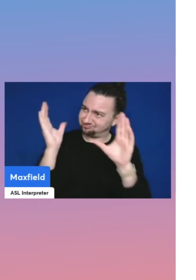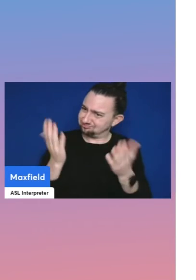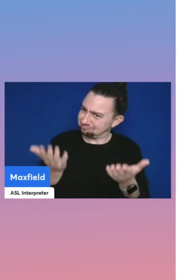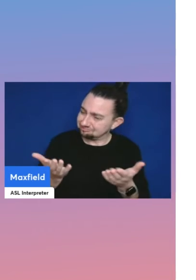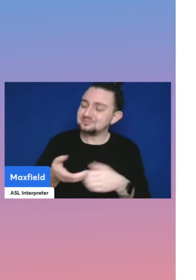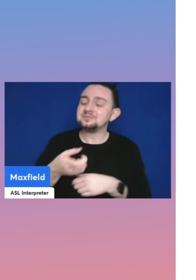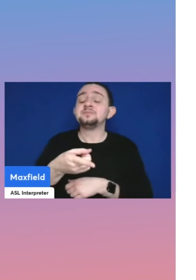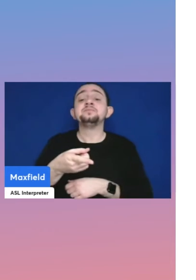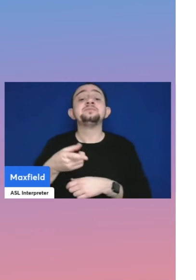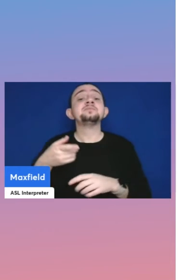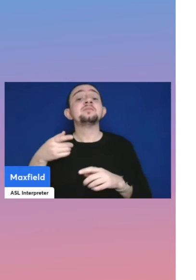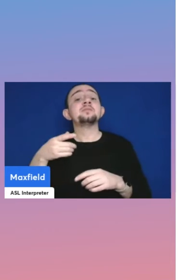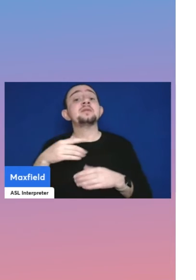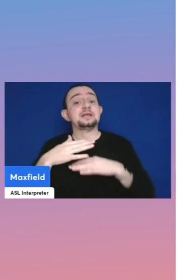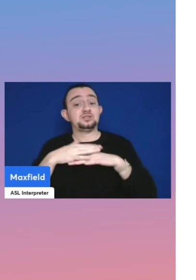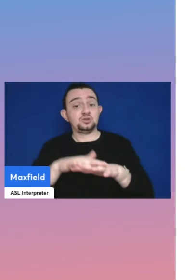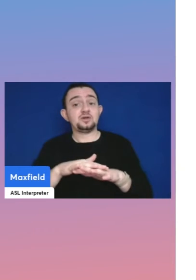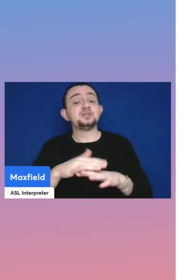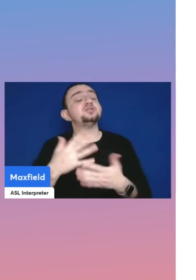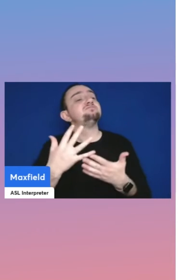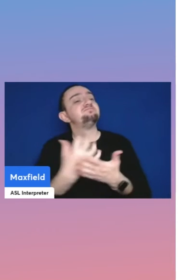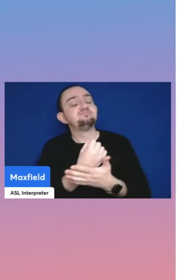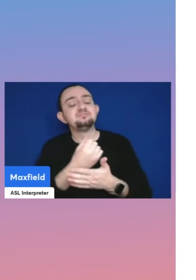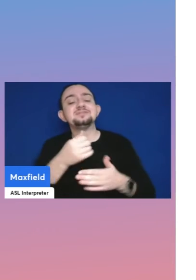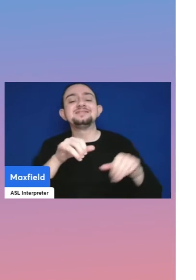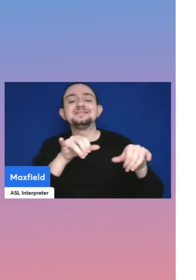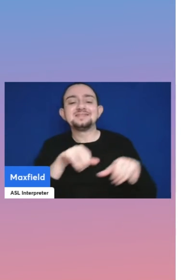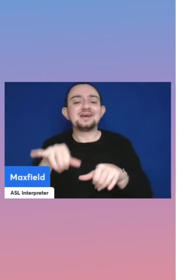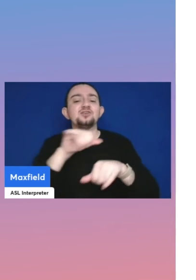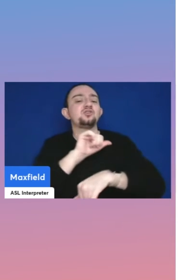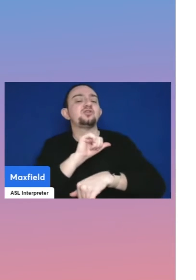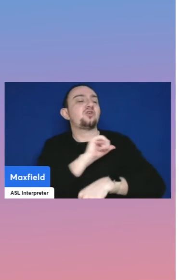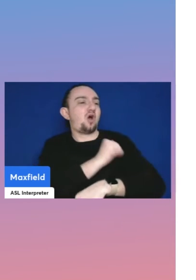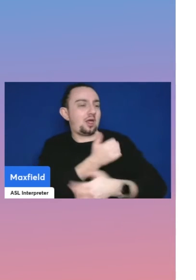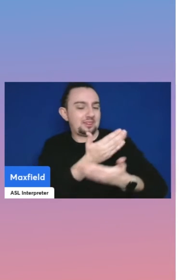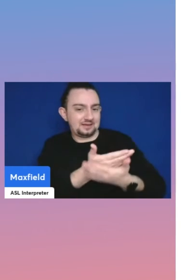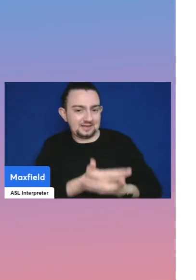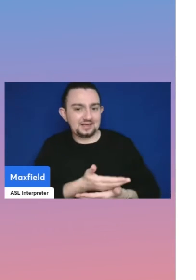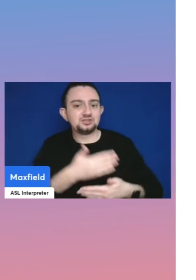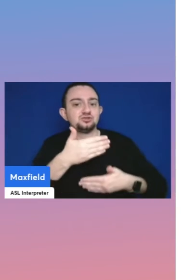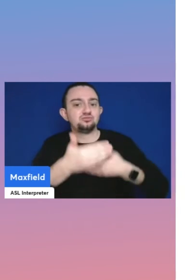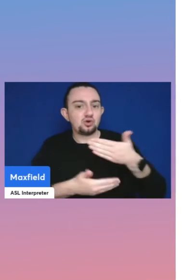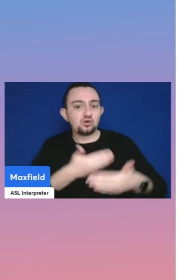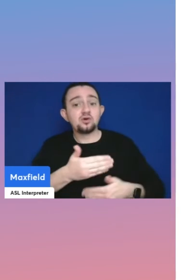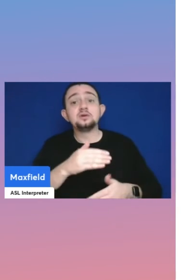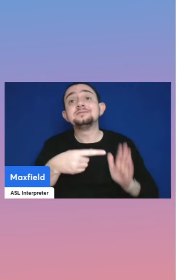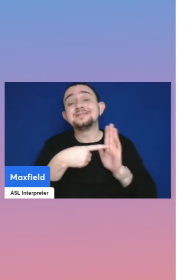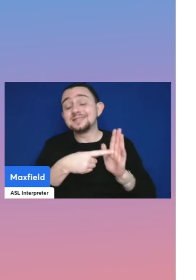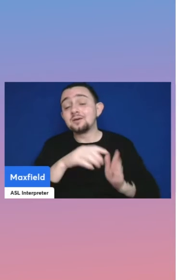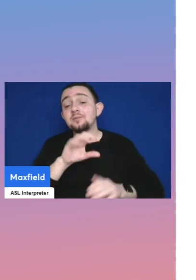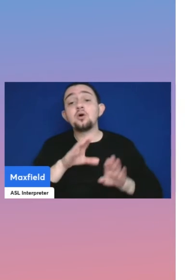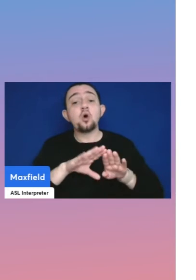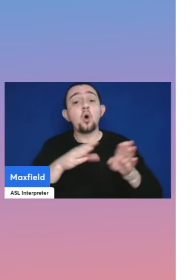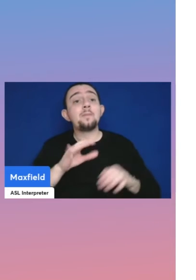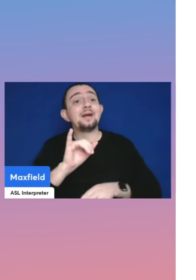integration leverages standard authentication protocols such as OpenID Connect or SML